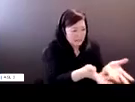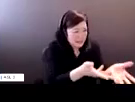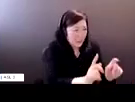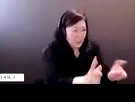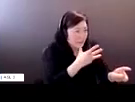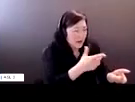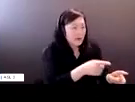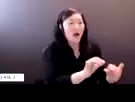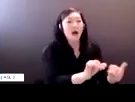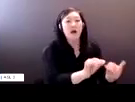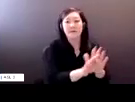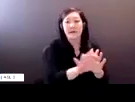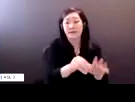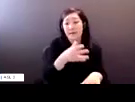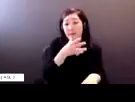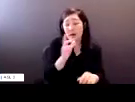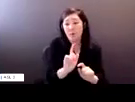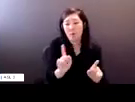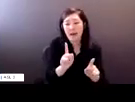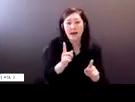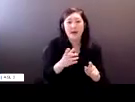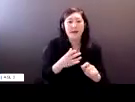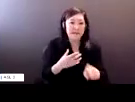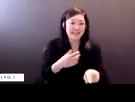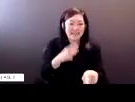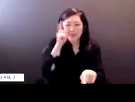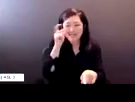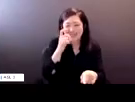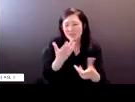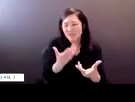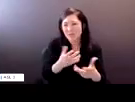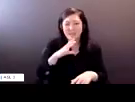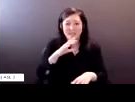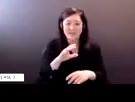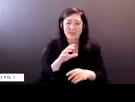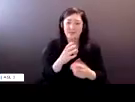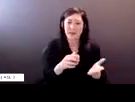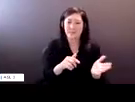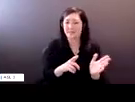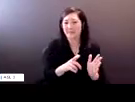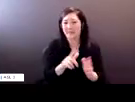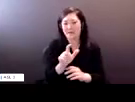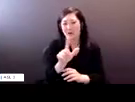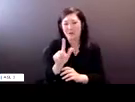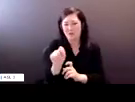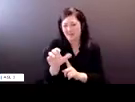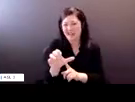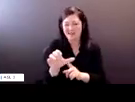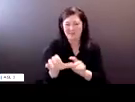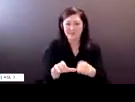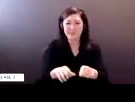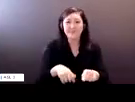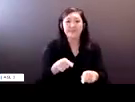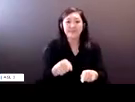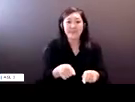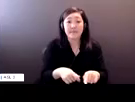town, where she'd been admitted for rehab or respite or something. Jessica travelled to the centre and